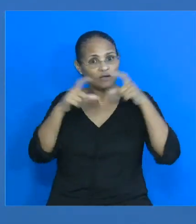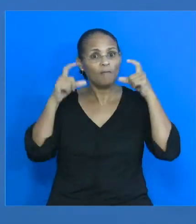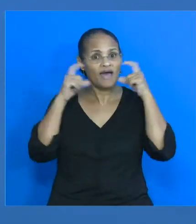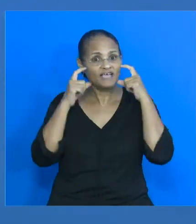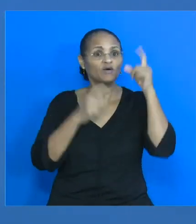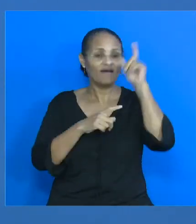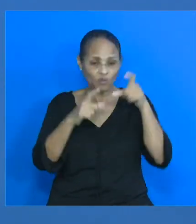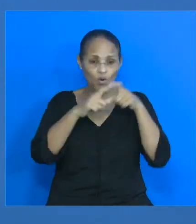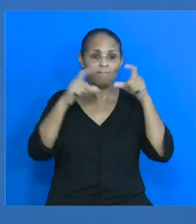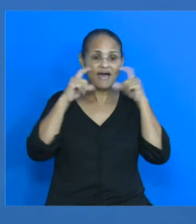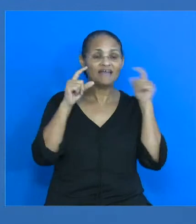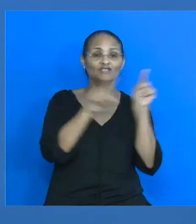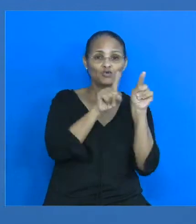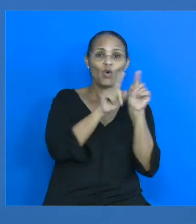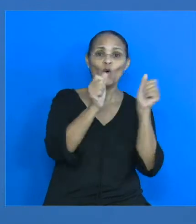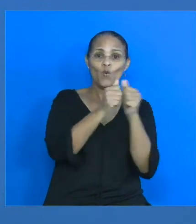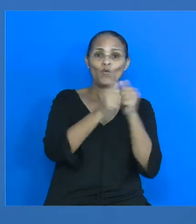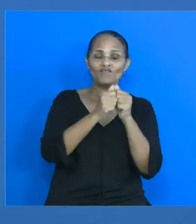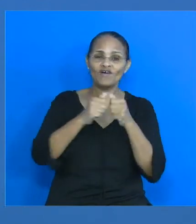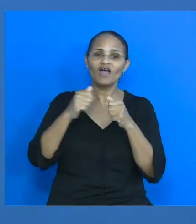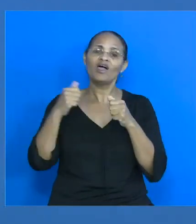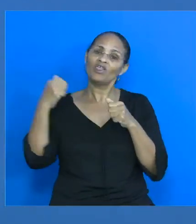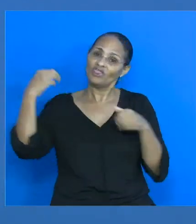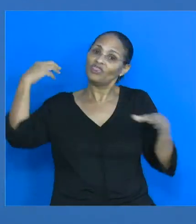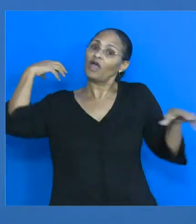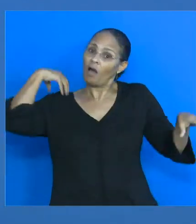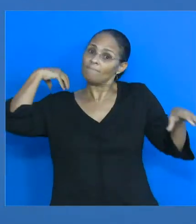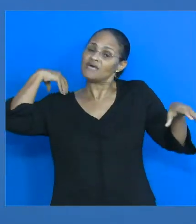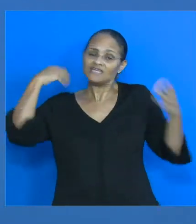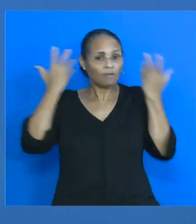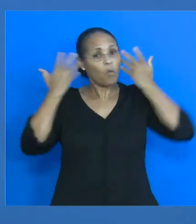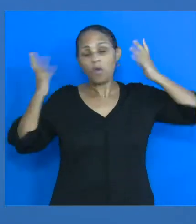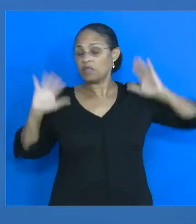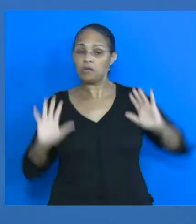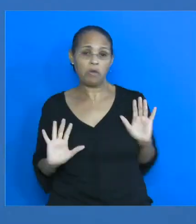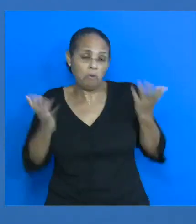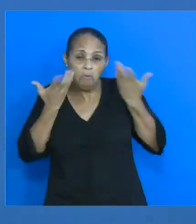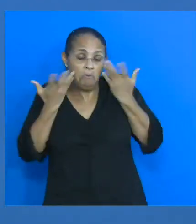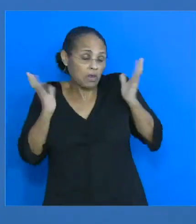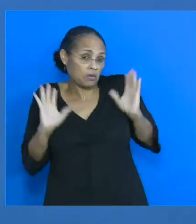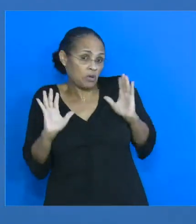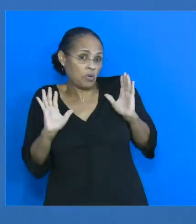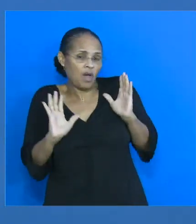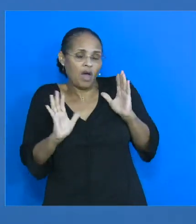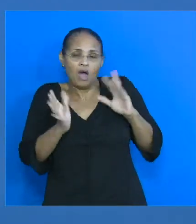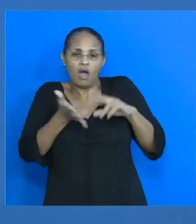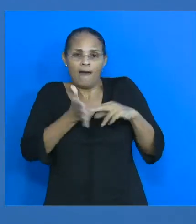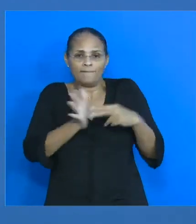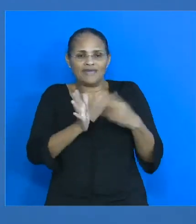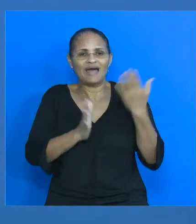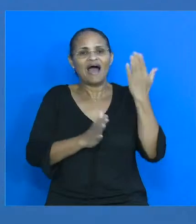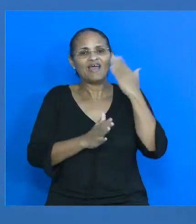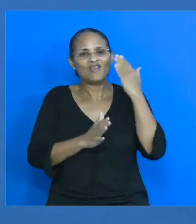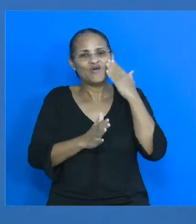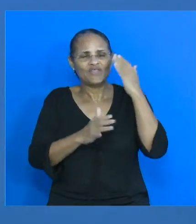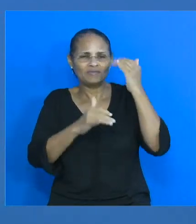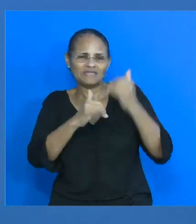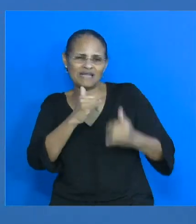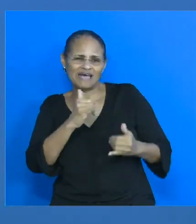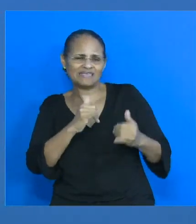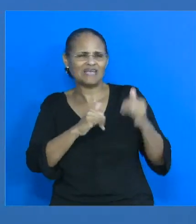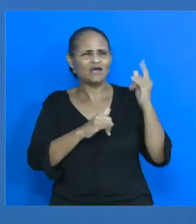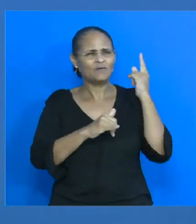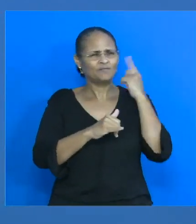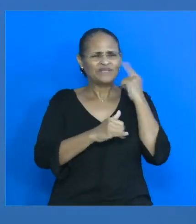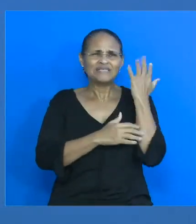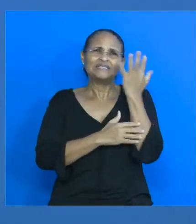one too. I would say on a broader level, we don't know, Trevor. We don't know. I mean, and I know that's your Any last, thought? I'm just saying, any No, I'm saying,